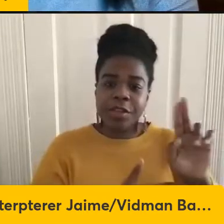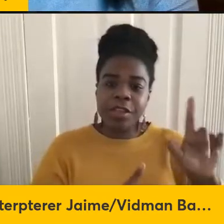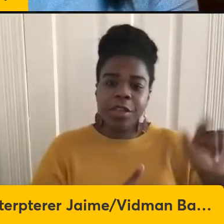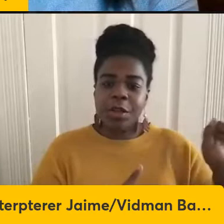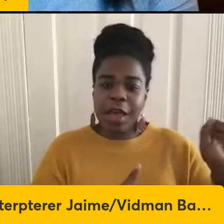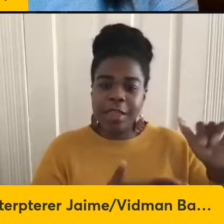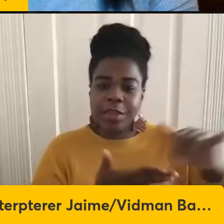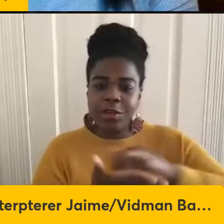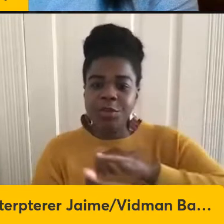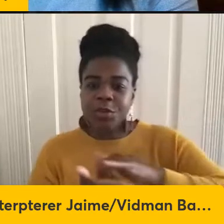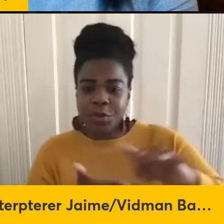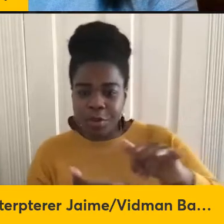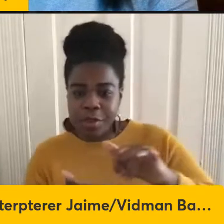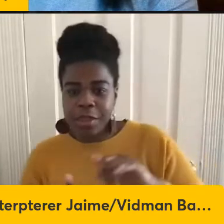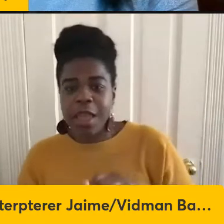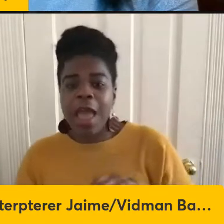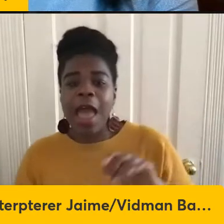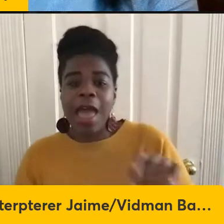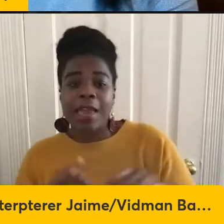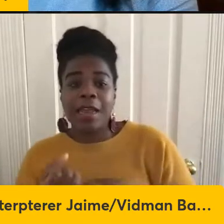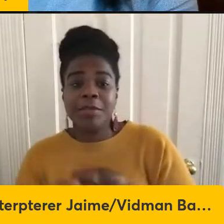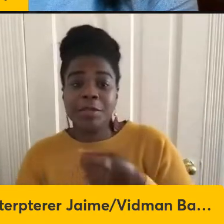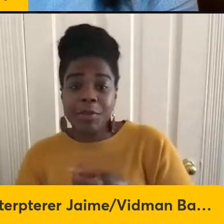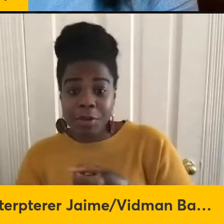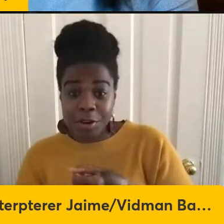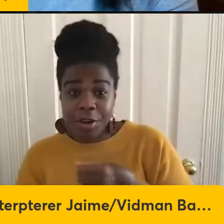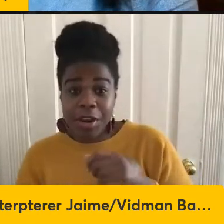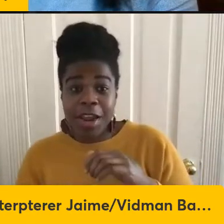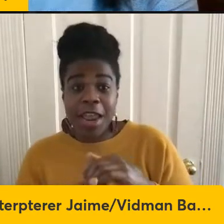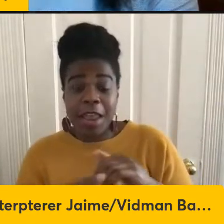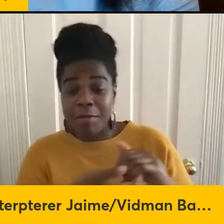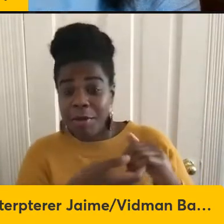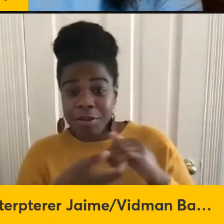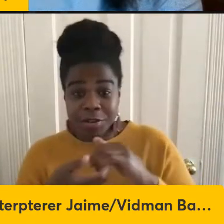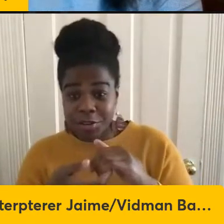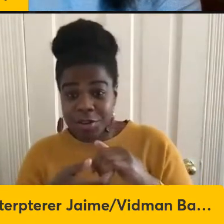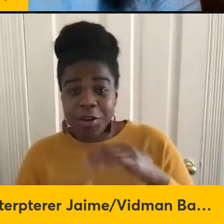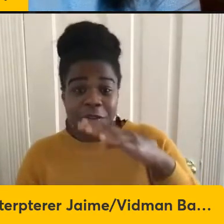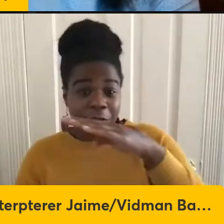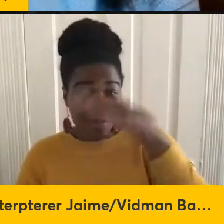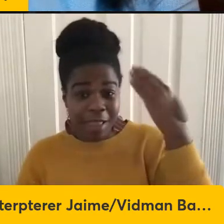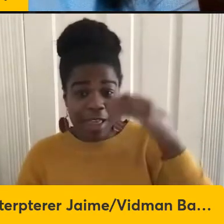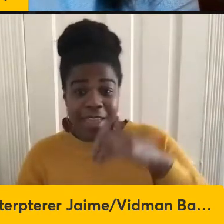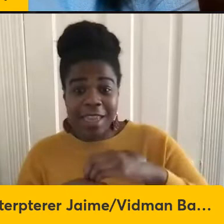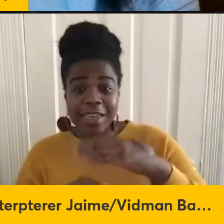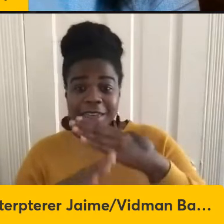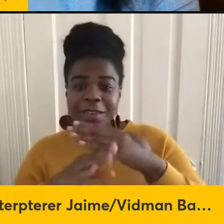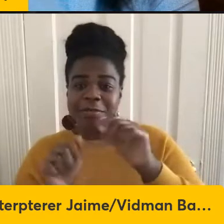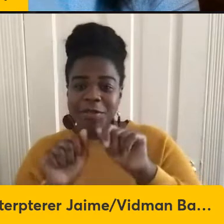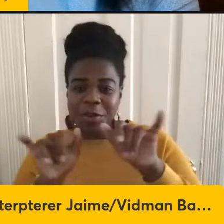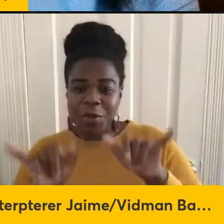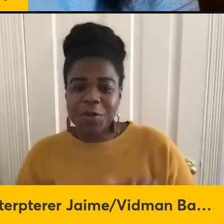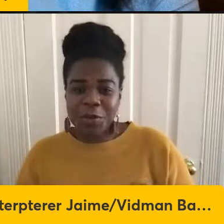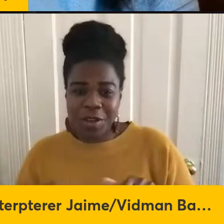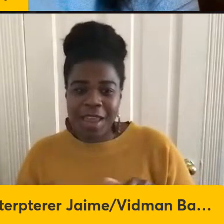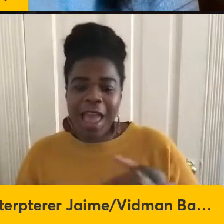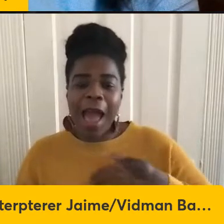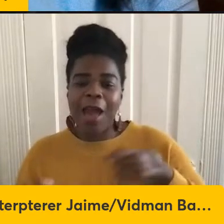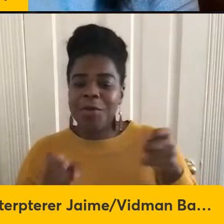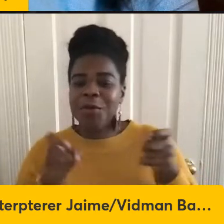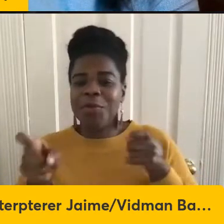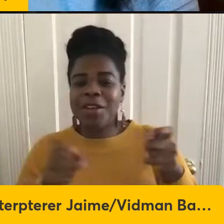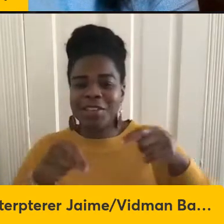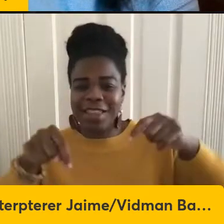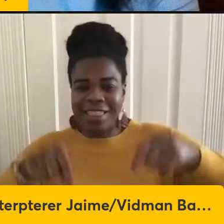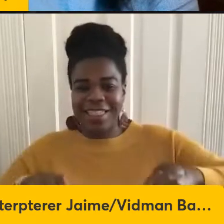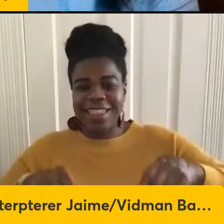the sponsorship and partnership lead for Black in Immuno. And I will be the moderator for this